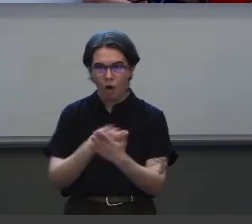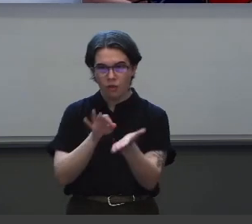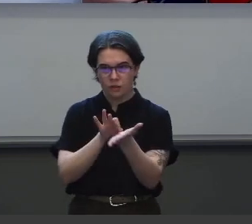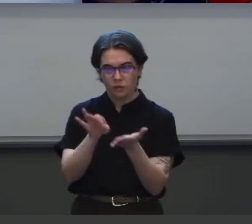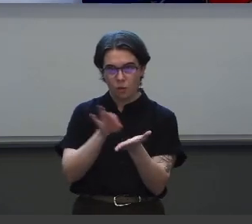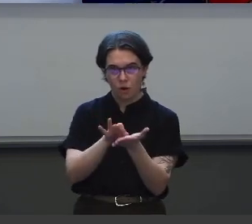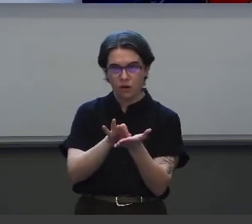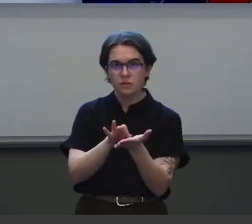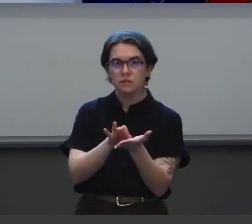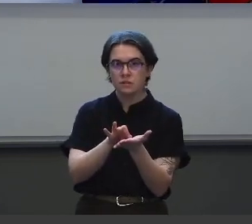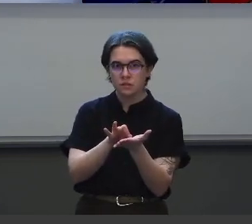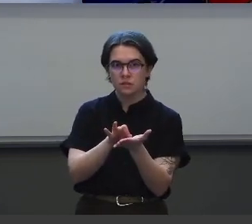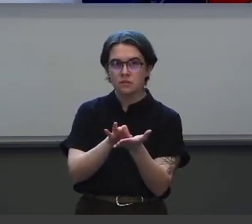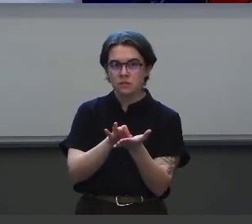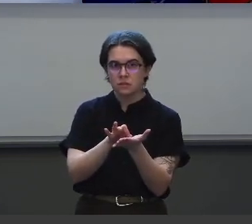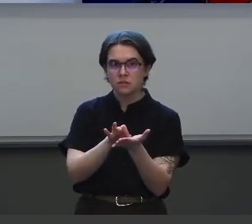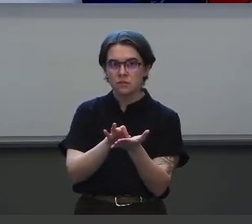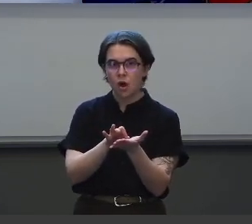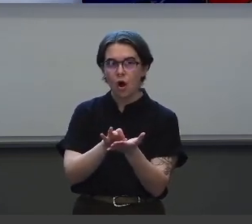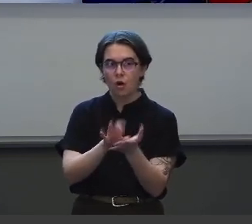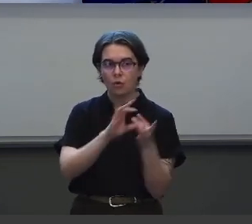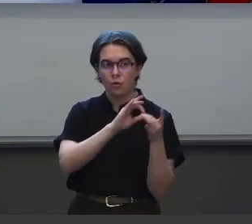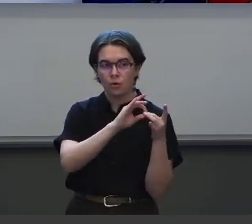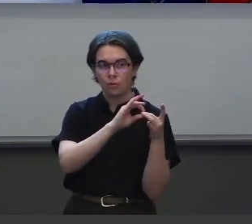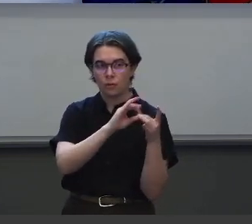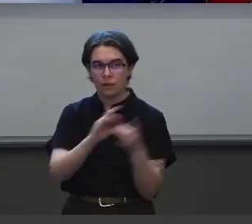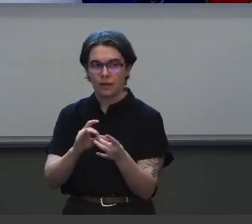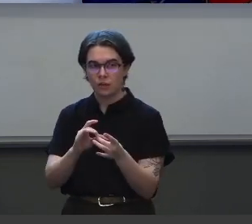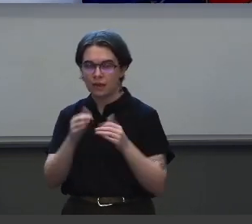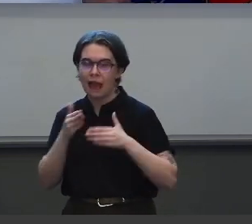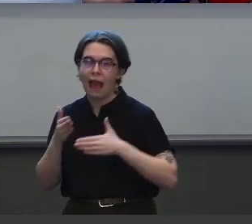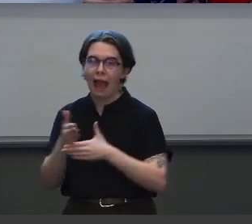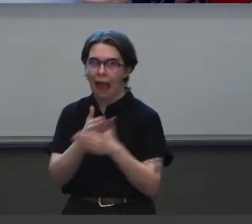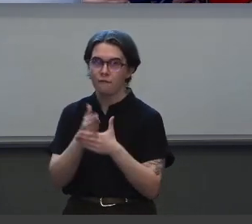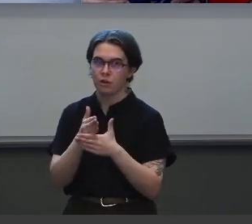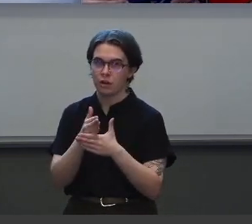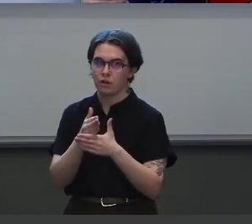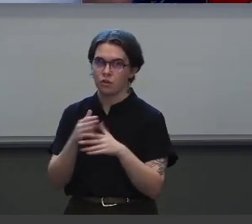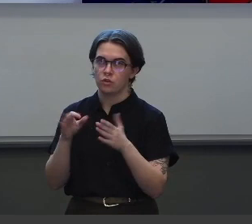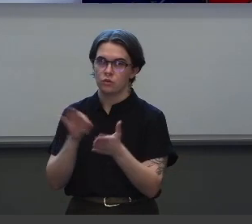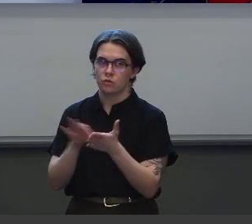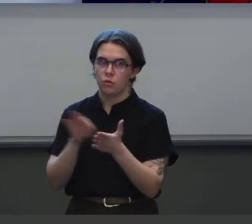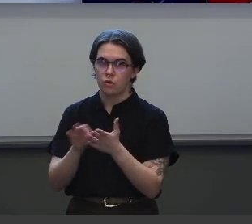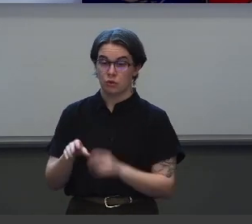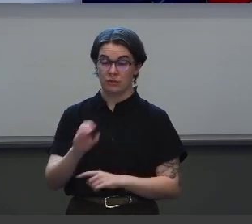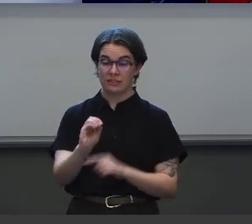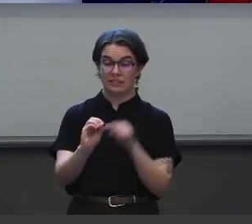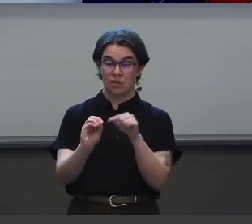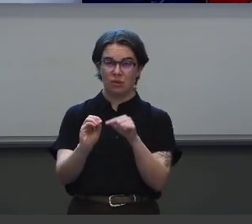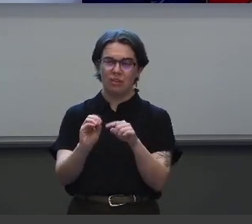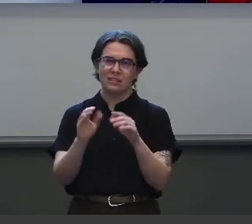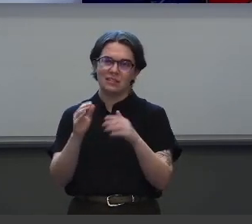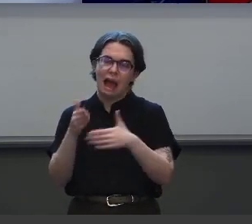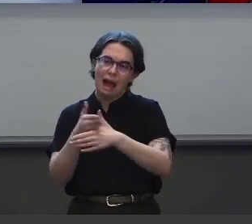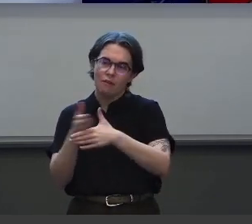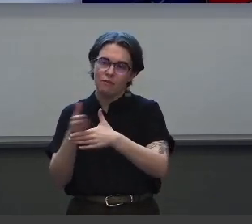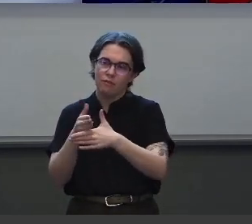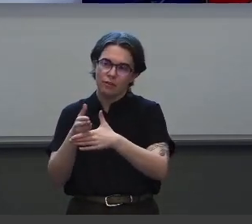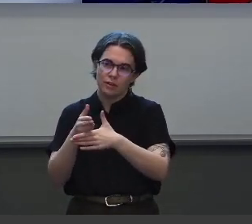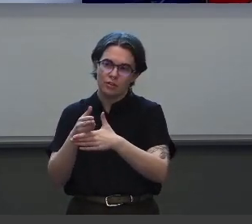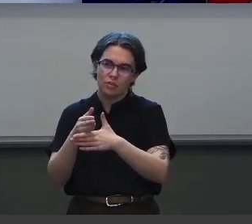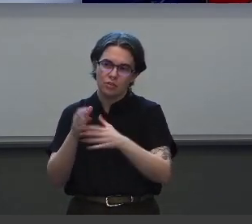average score of our sample of 599 autistic participants. So a score of